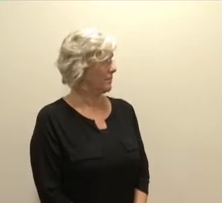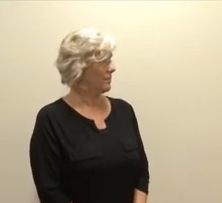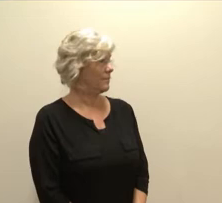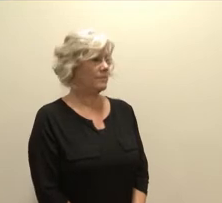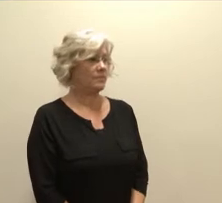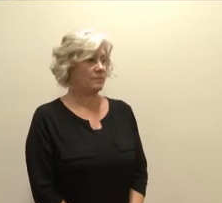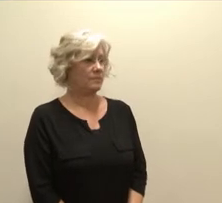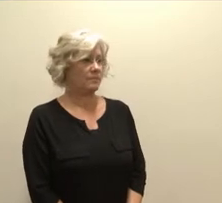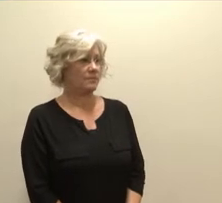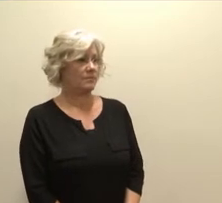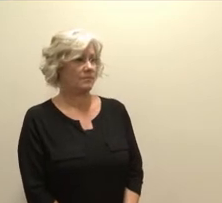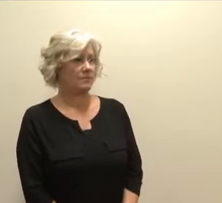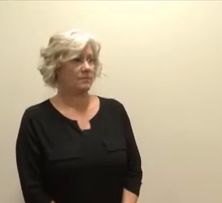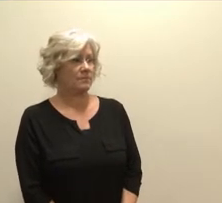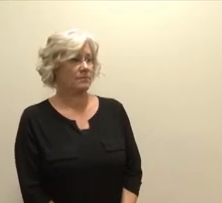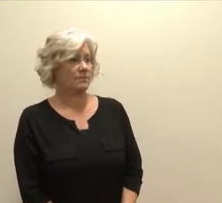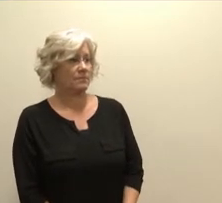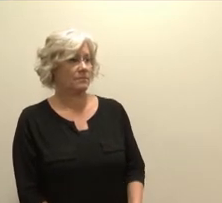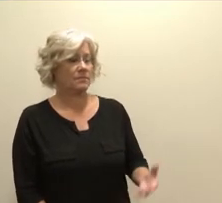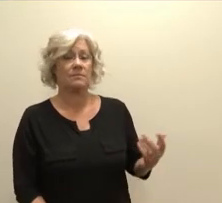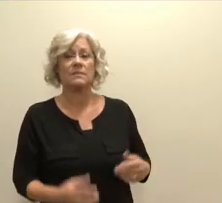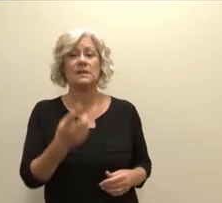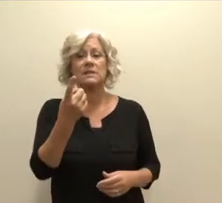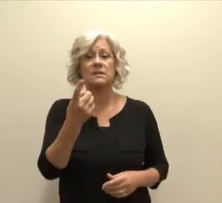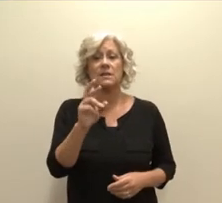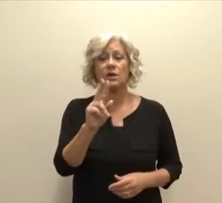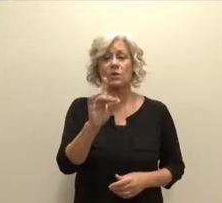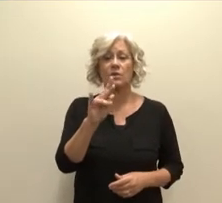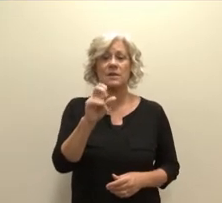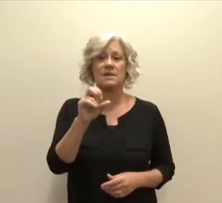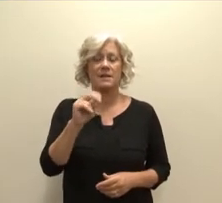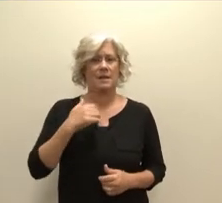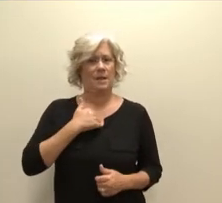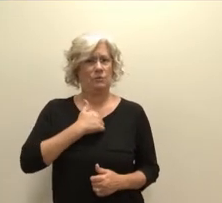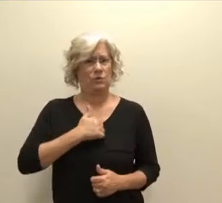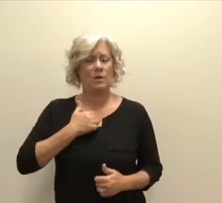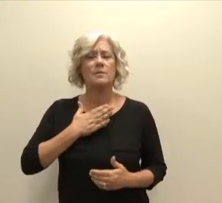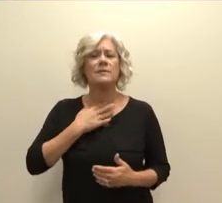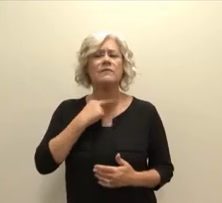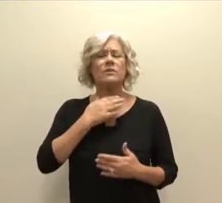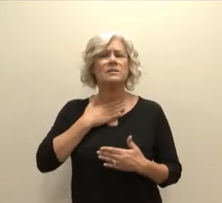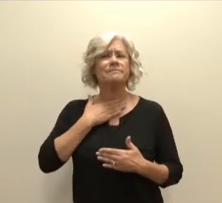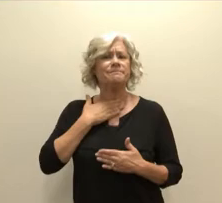Ms. Cordaway. Dr. Kincannon, sorry, my voice is a little bit out, so